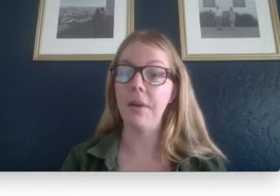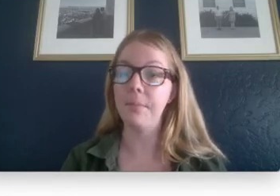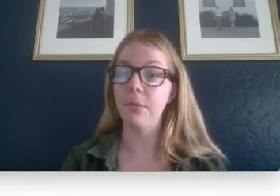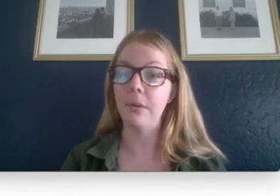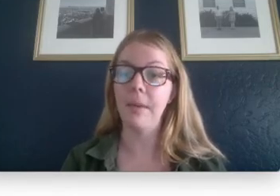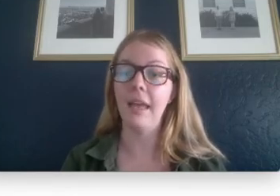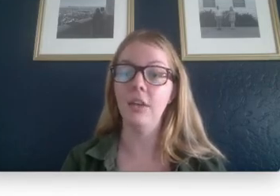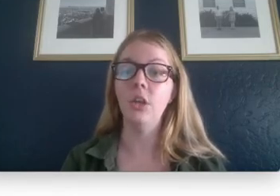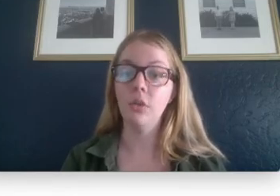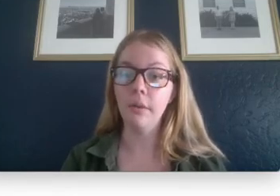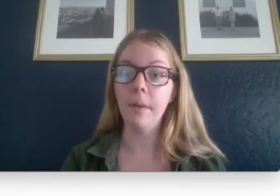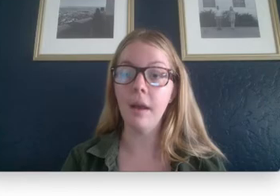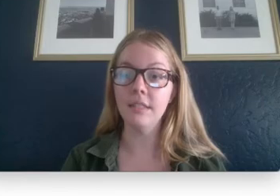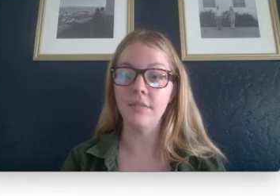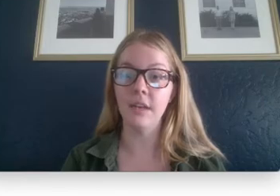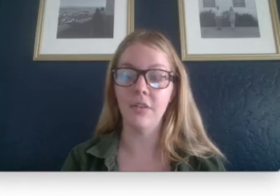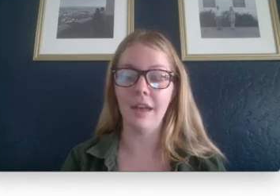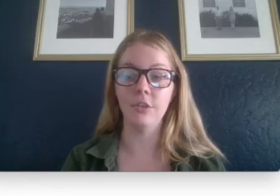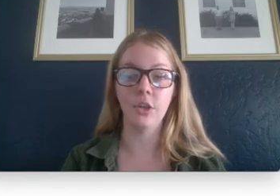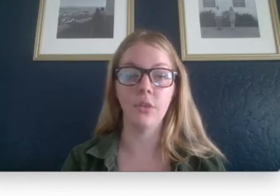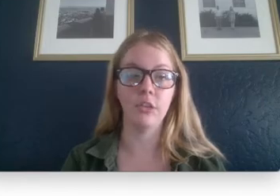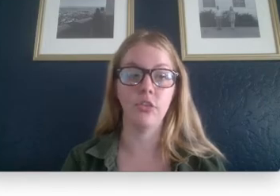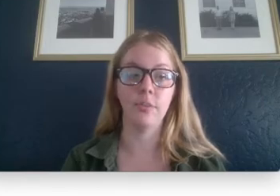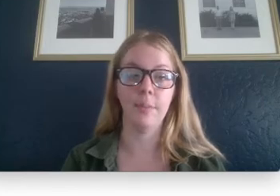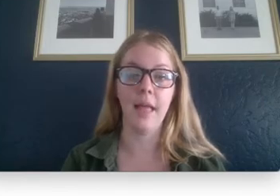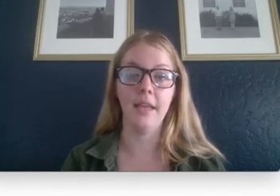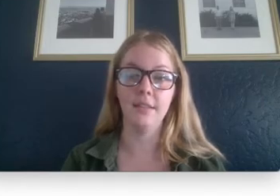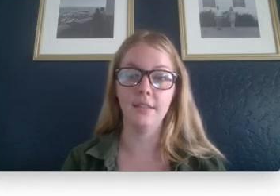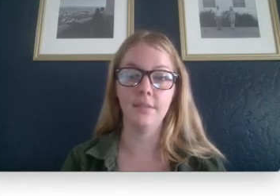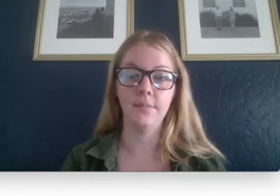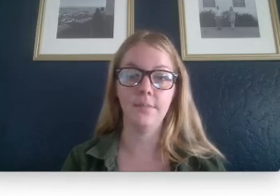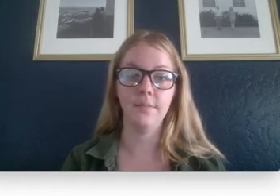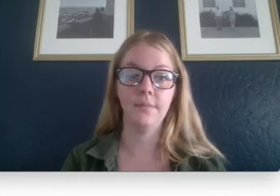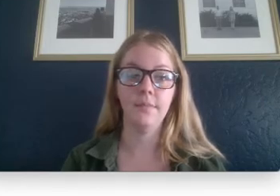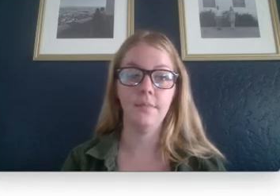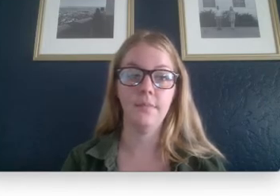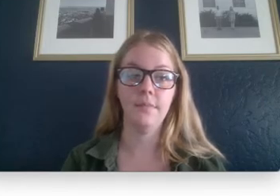and a whiteboard pen. You can pause the video now to go get your supplies.